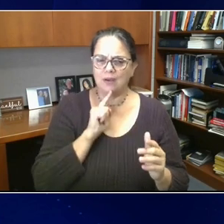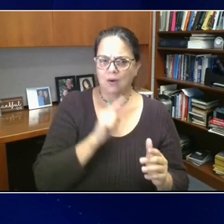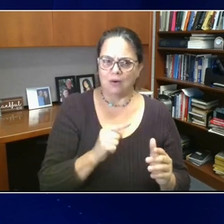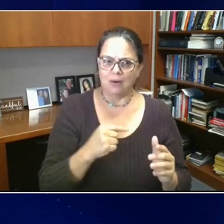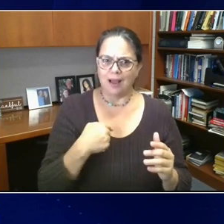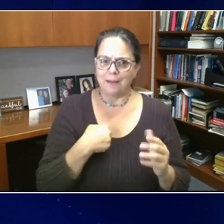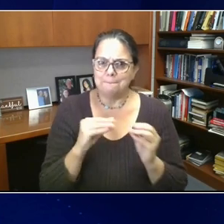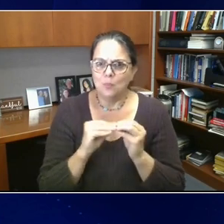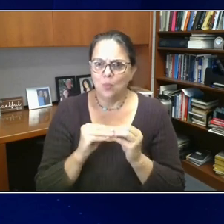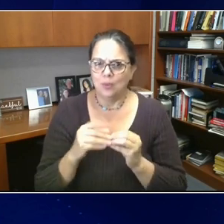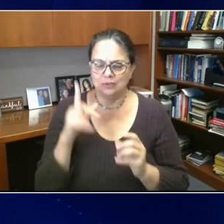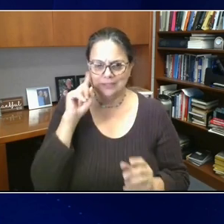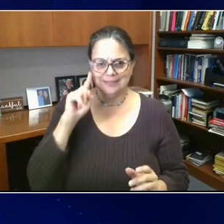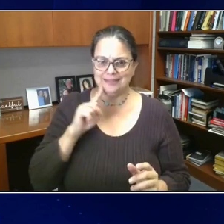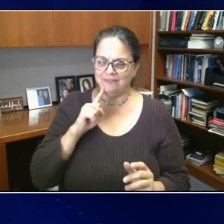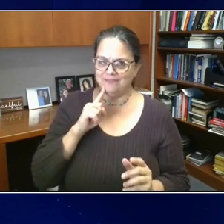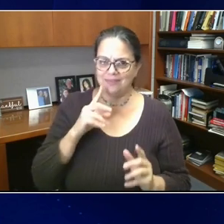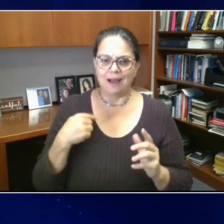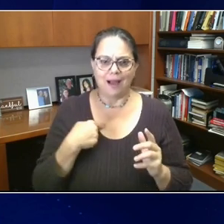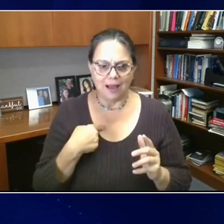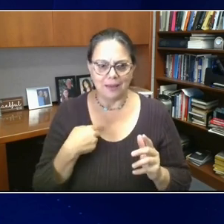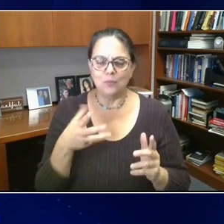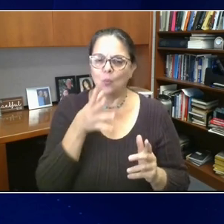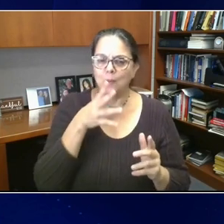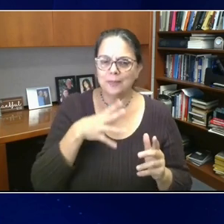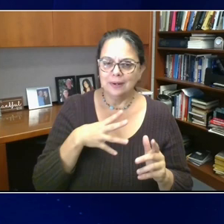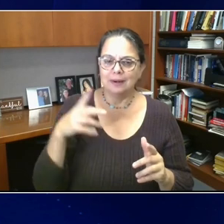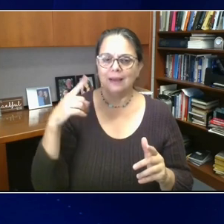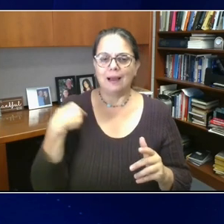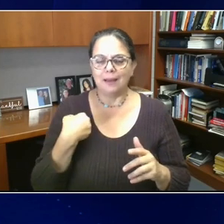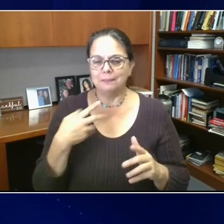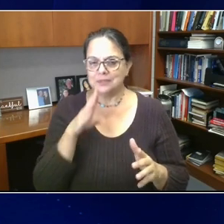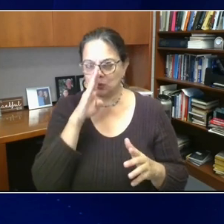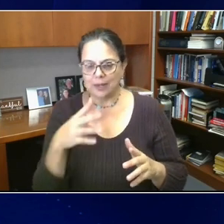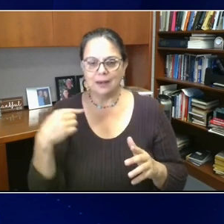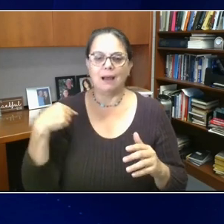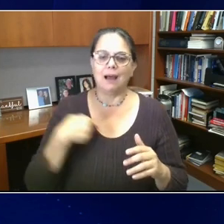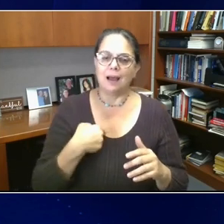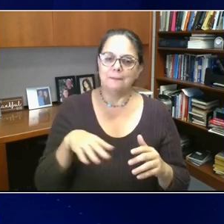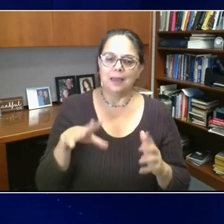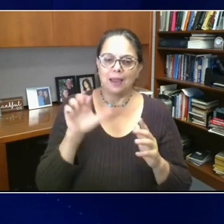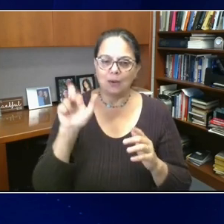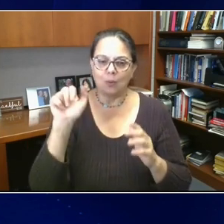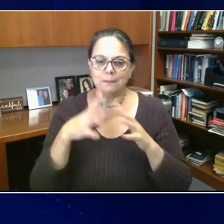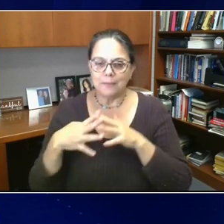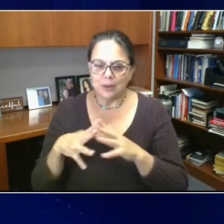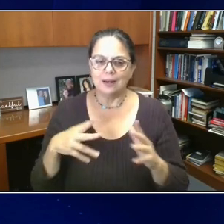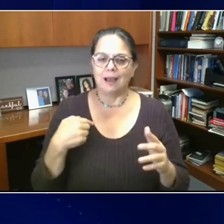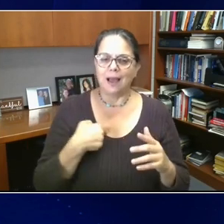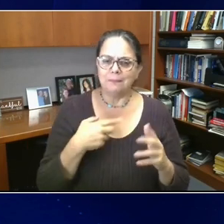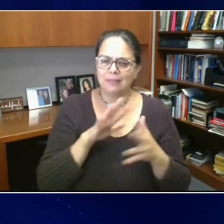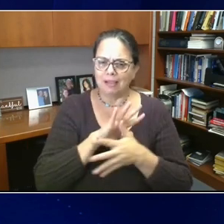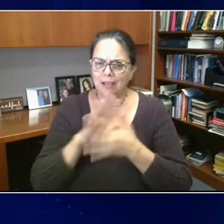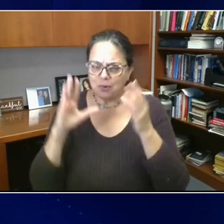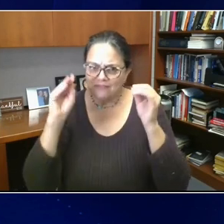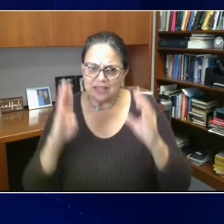Deafness is only one part of who we are. For example, I am more than just deaf. I am a woman,